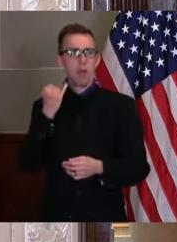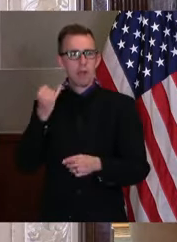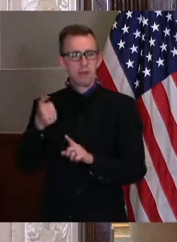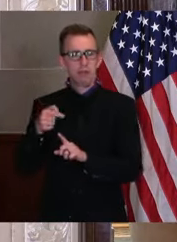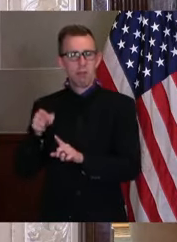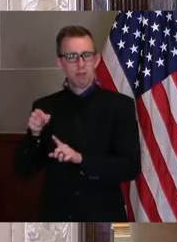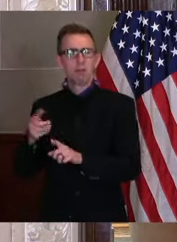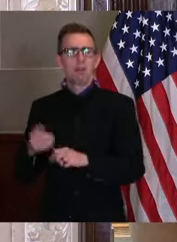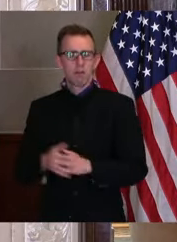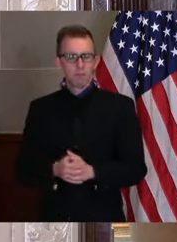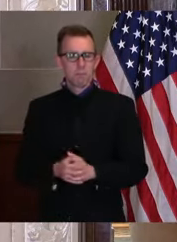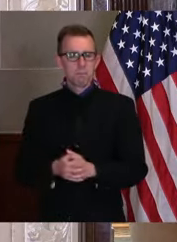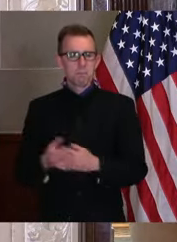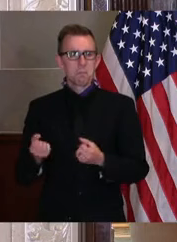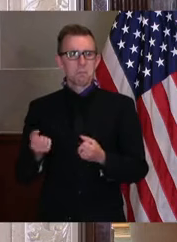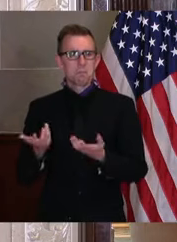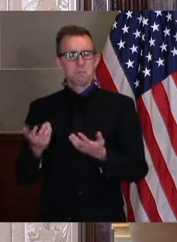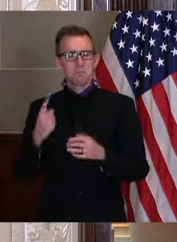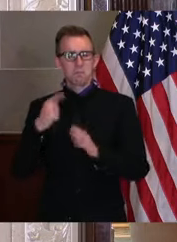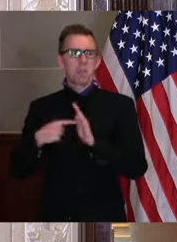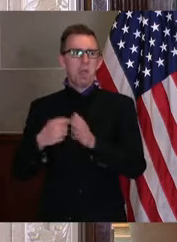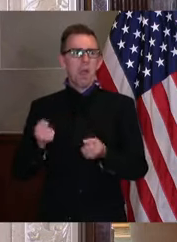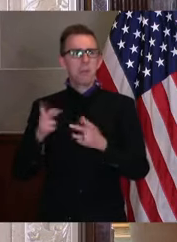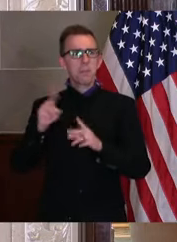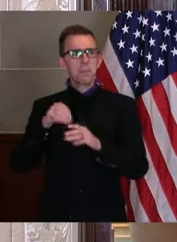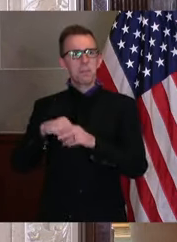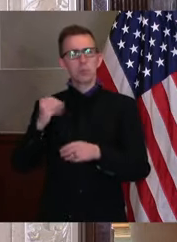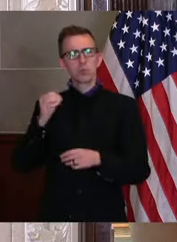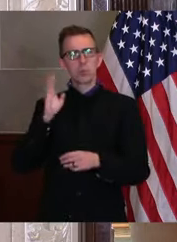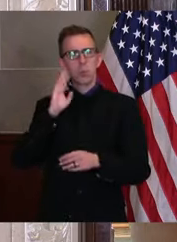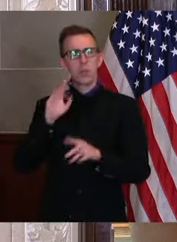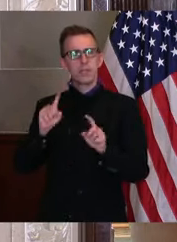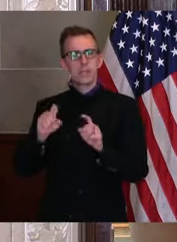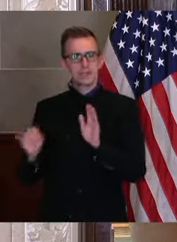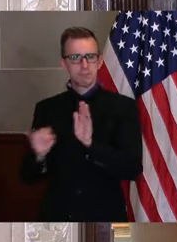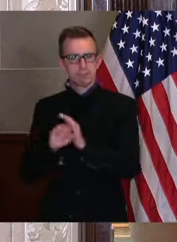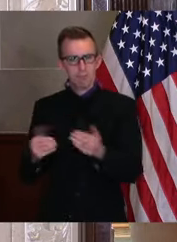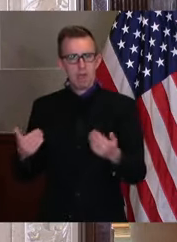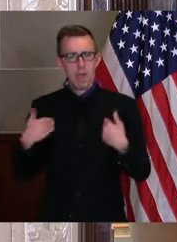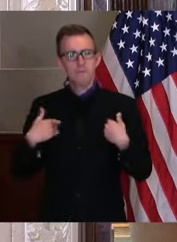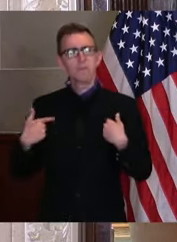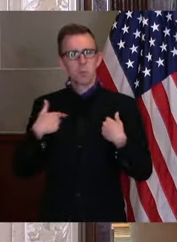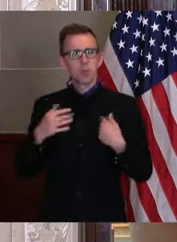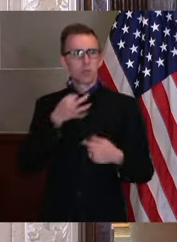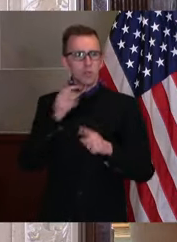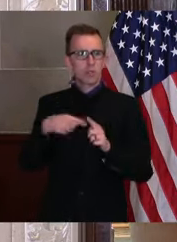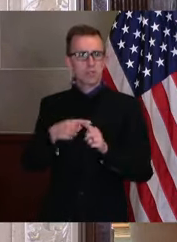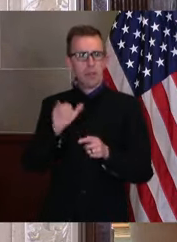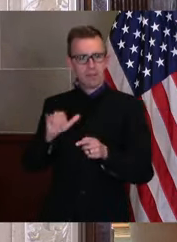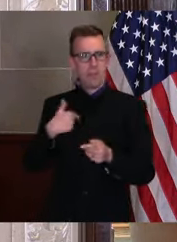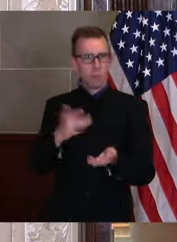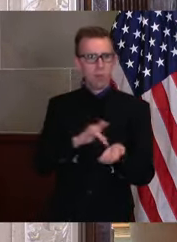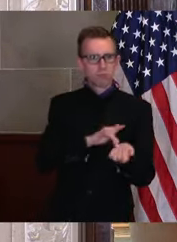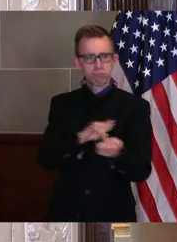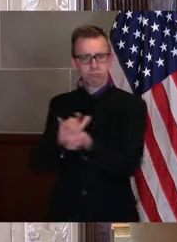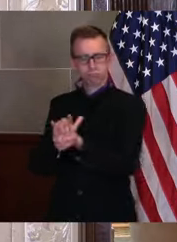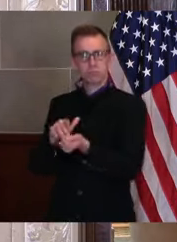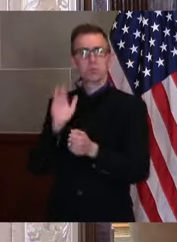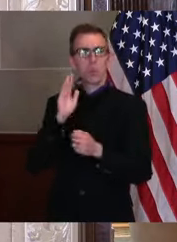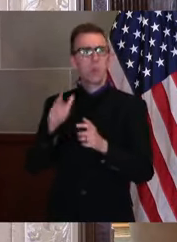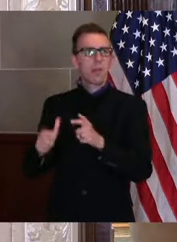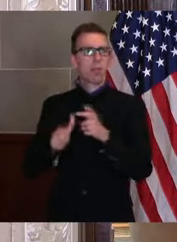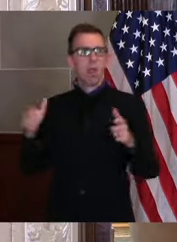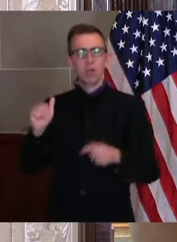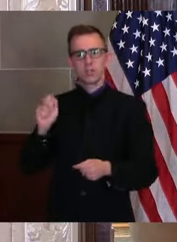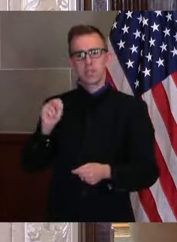asked me, how many people do you think in Missouri would test positive? And we want to find that out. So that'll be a large-scale antibody